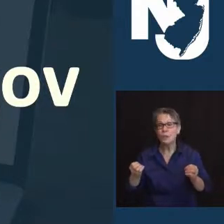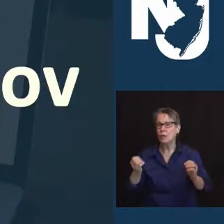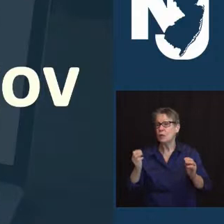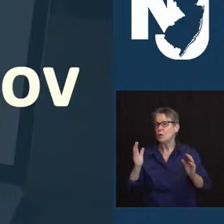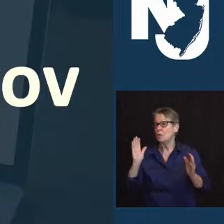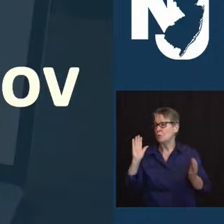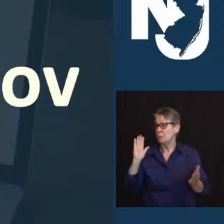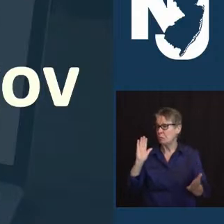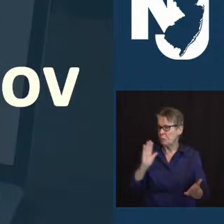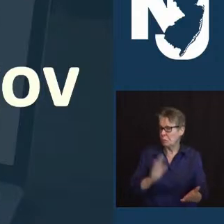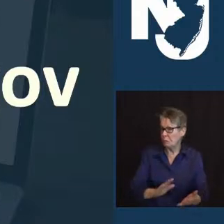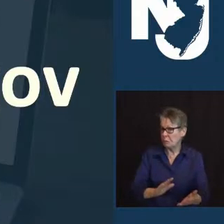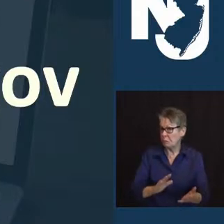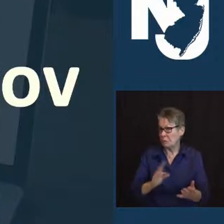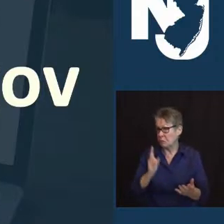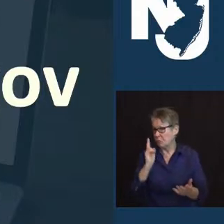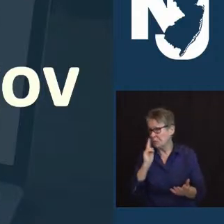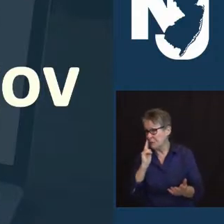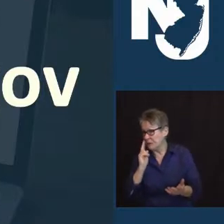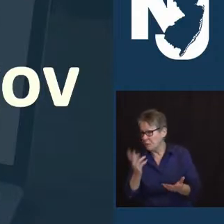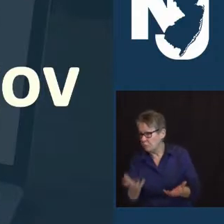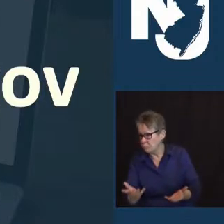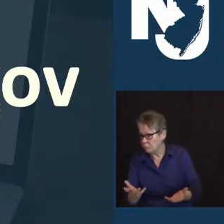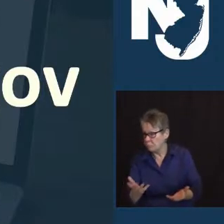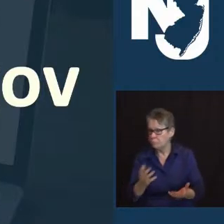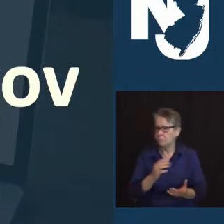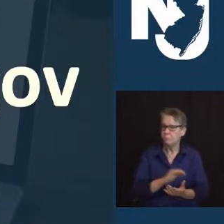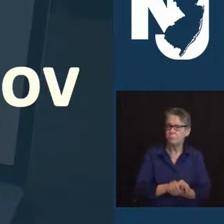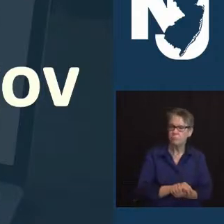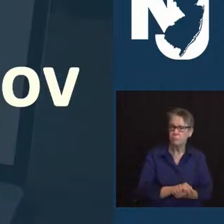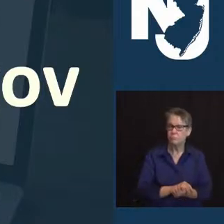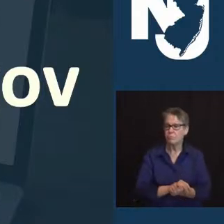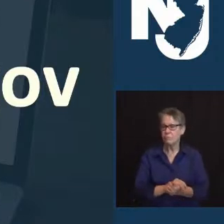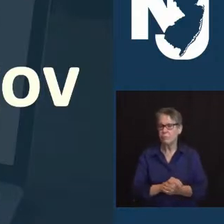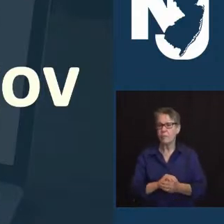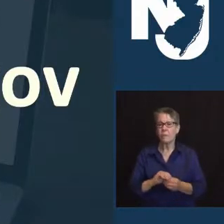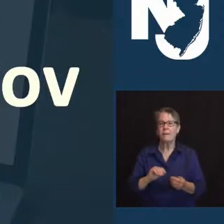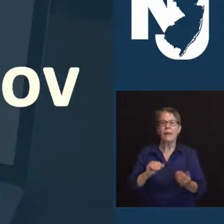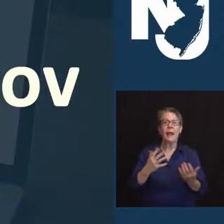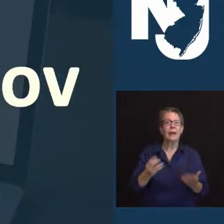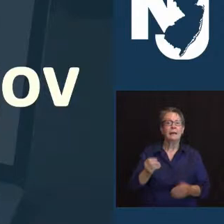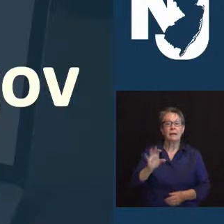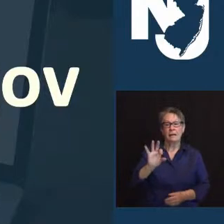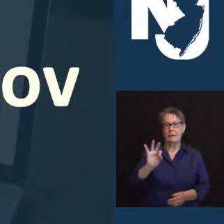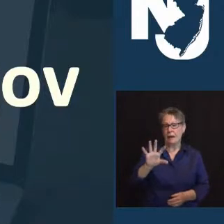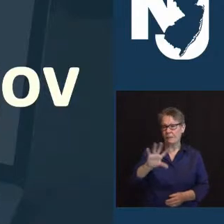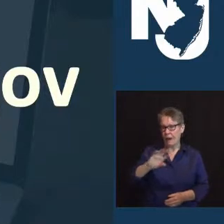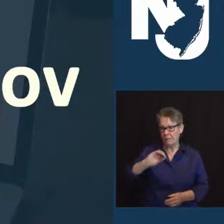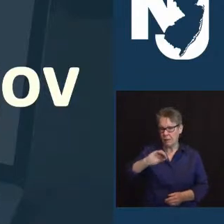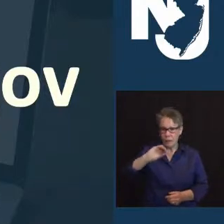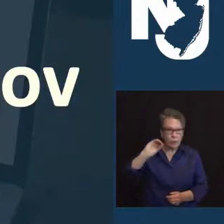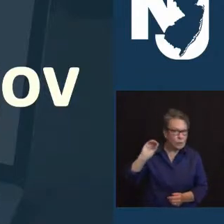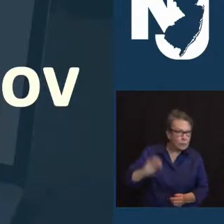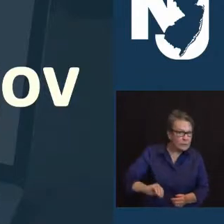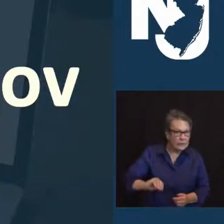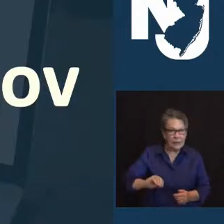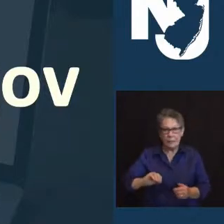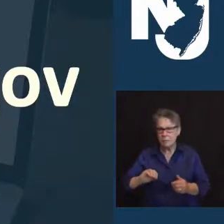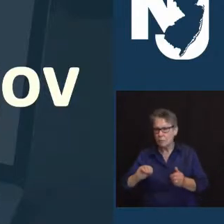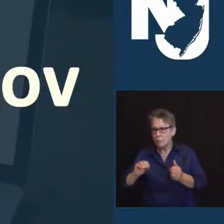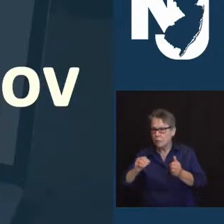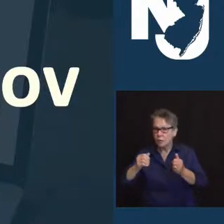all vaccines against variants, and an assumption that our vaccination efforts begin to take a firm hold on keeping